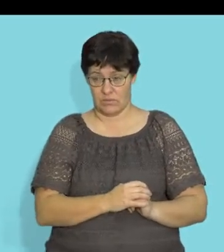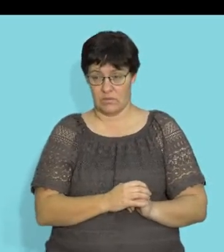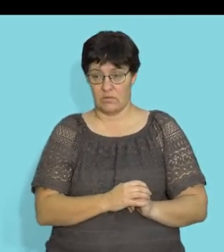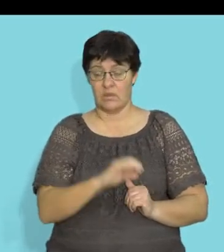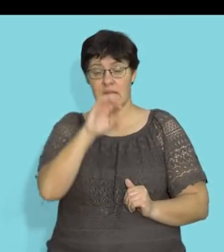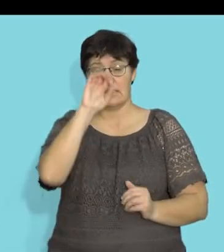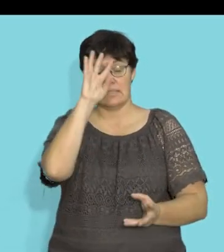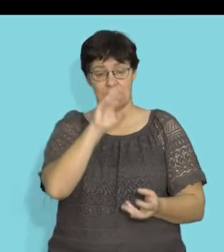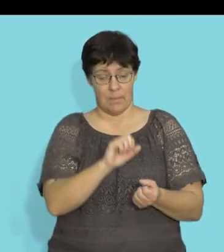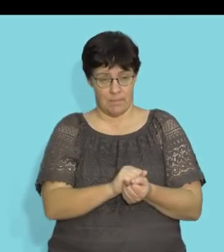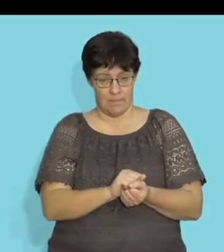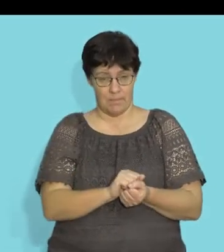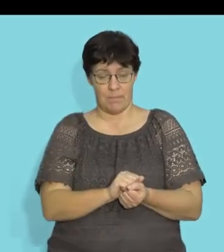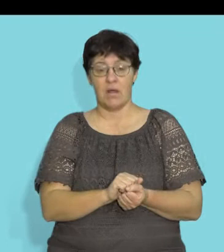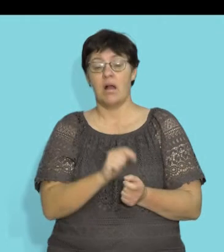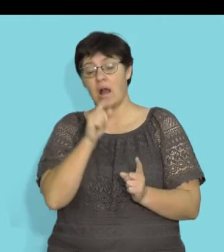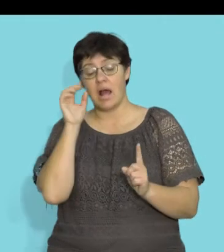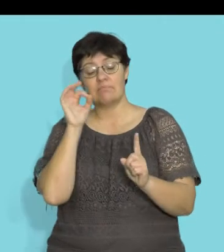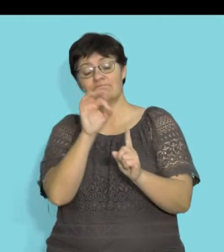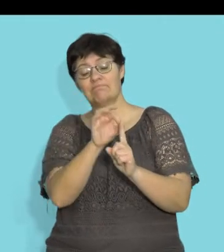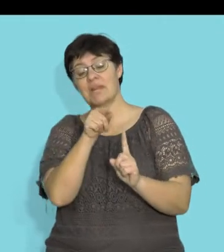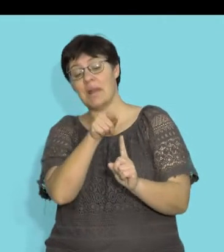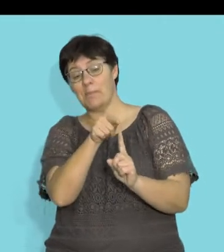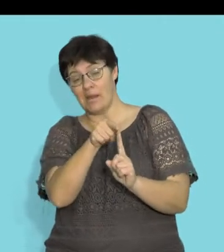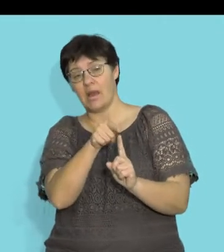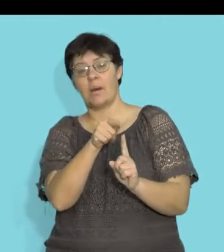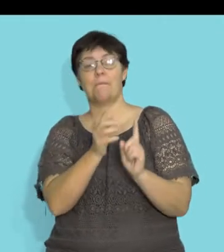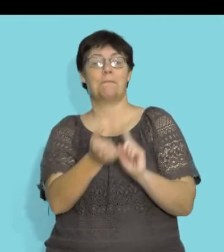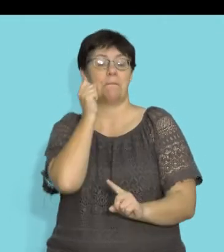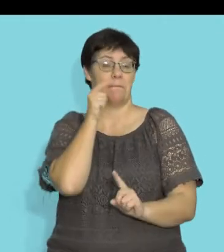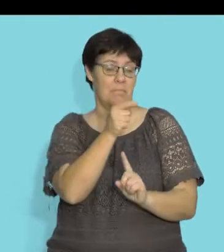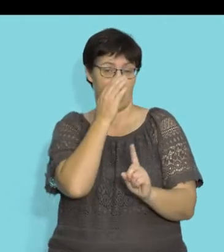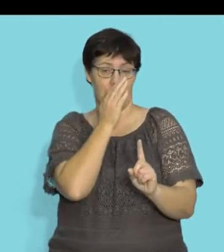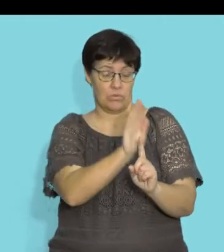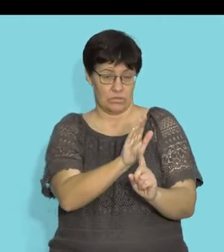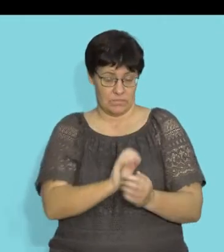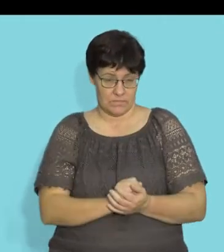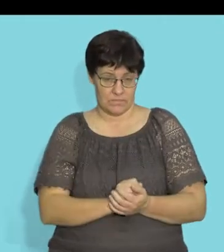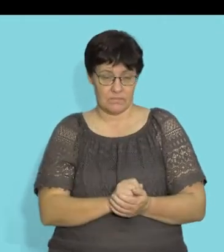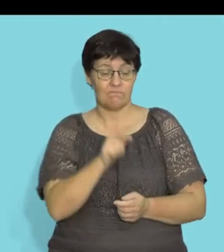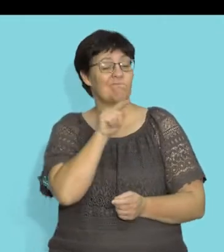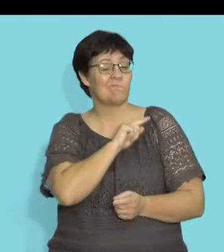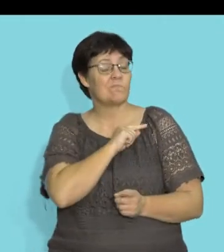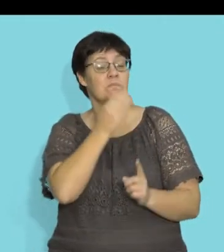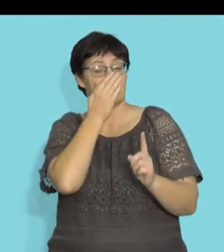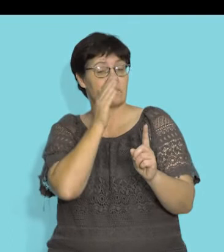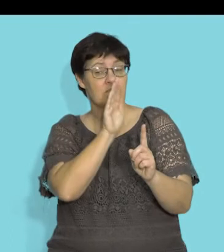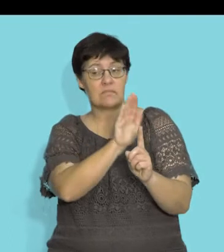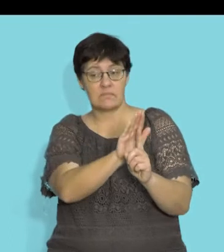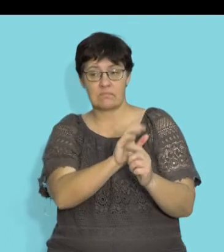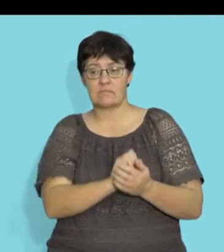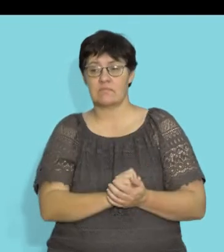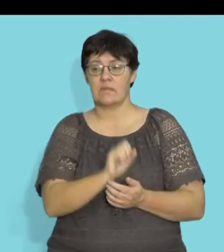their sum does approach a finite number. Because the sum approaches